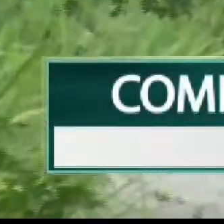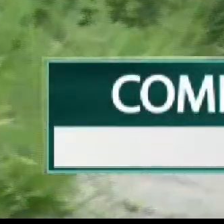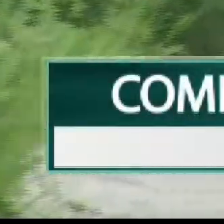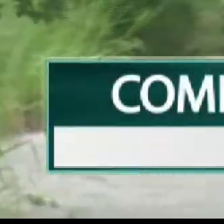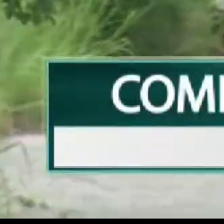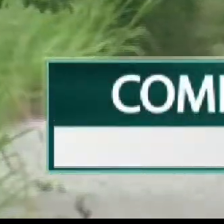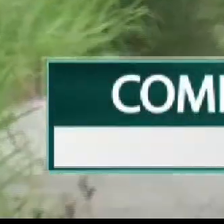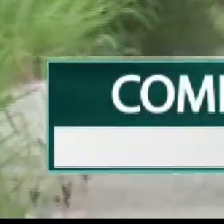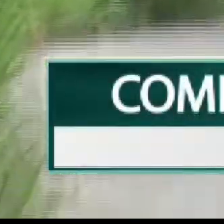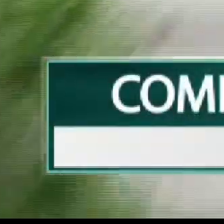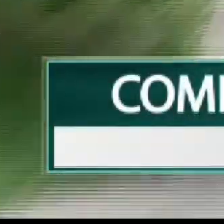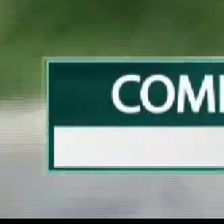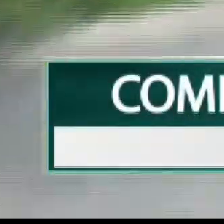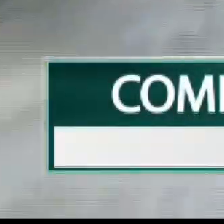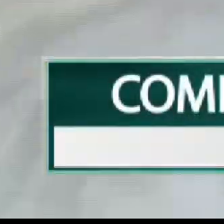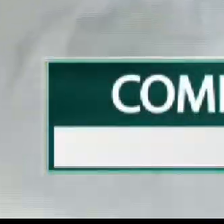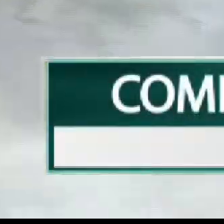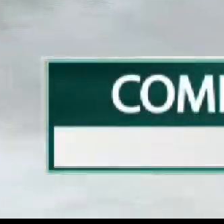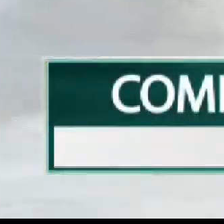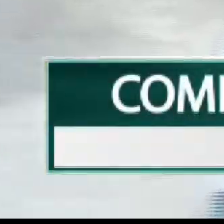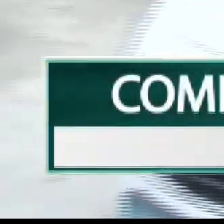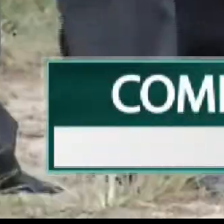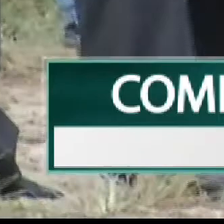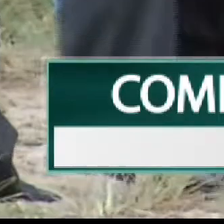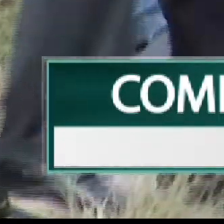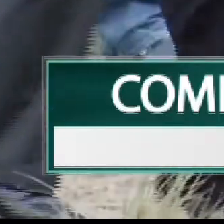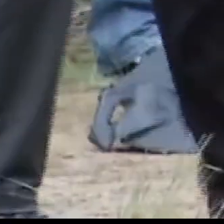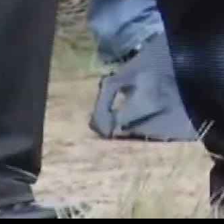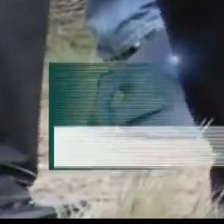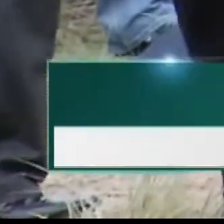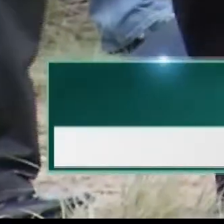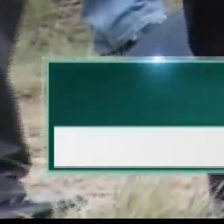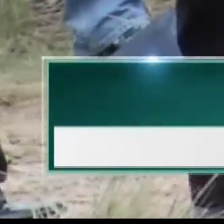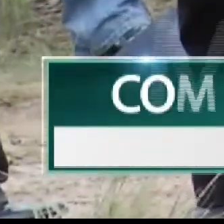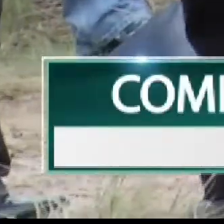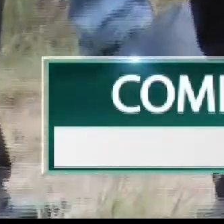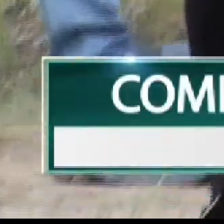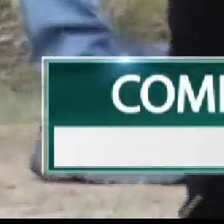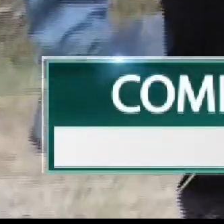Found dead on a farm yesterday. You're watching The Bahamas Tonight.